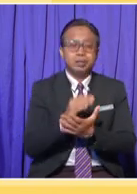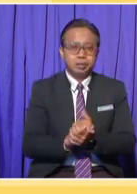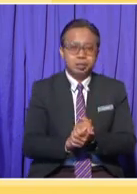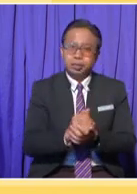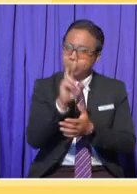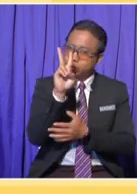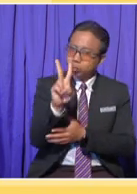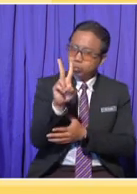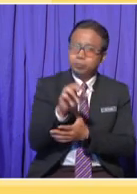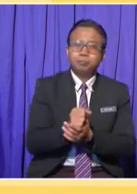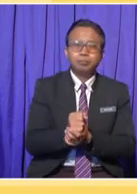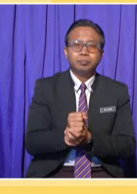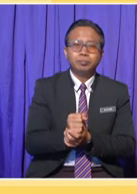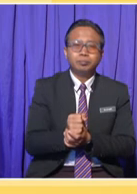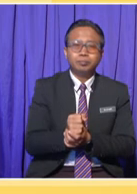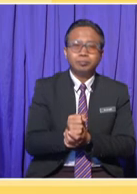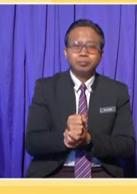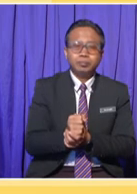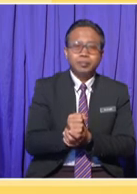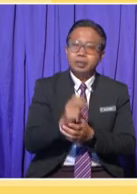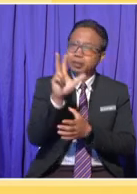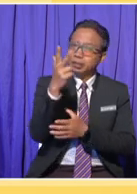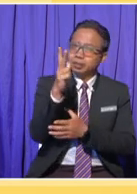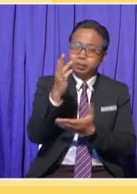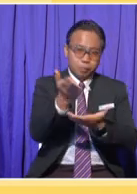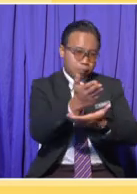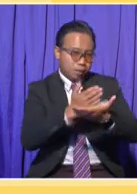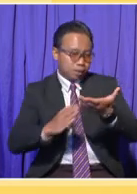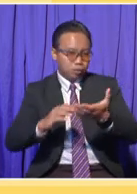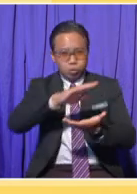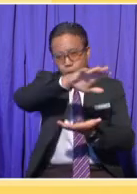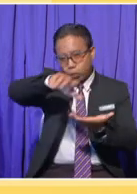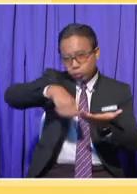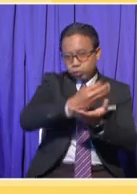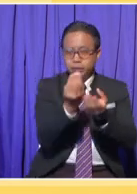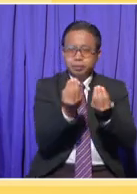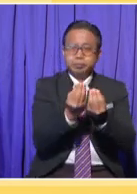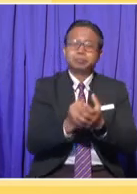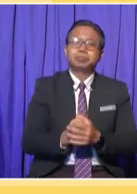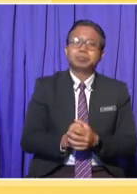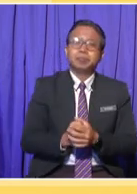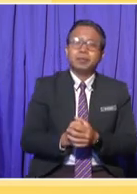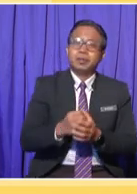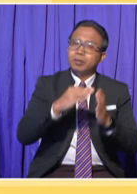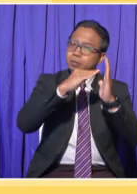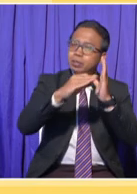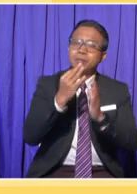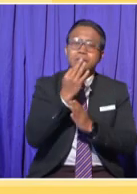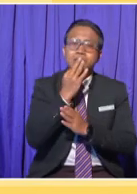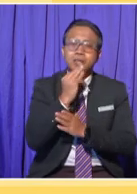2. So, there are 13 parts altogether. The improper fraction